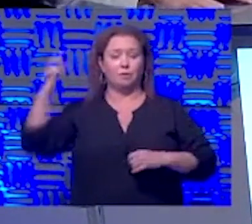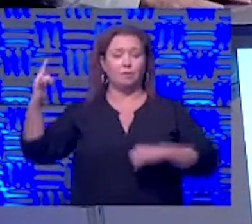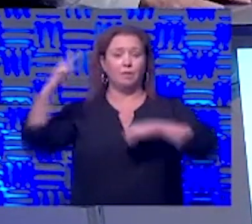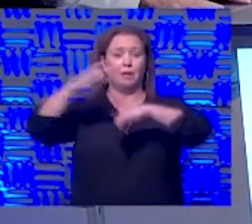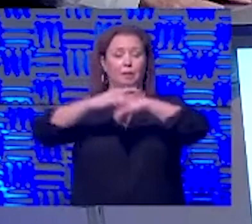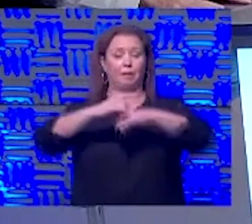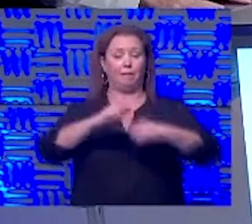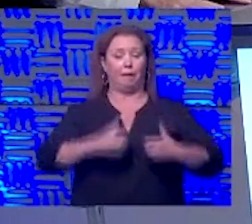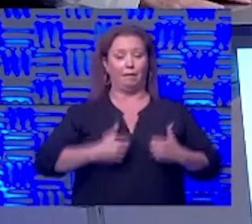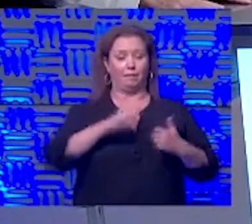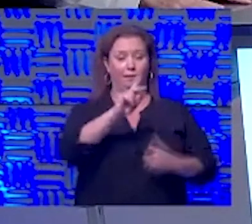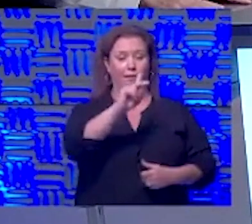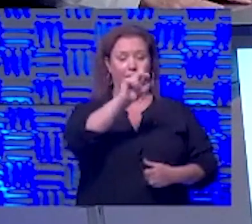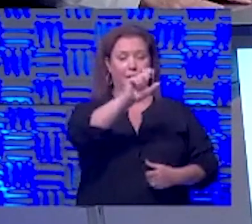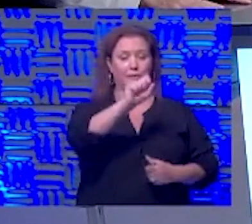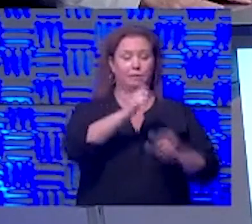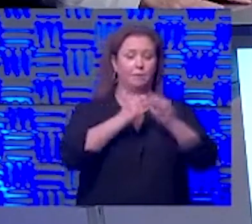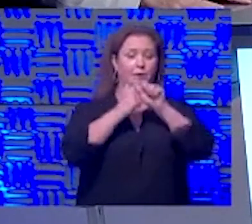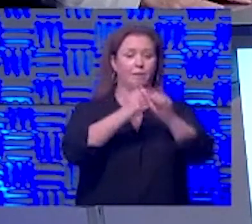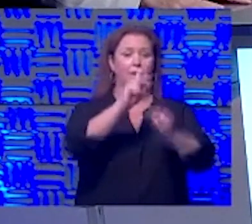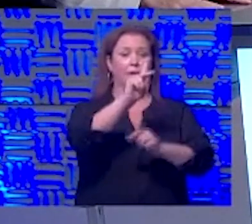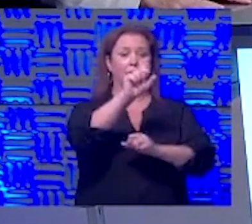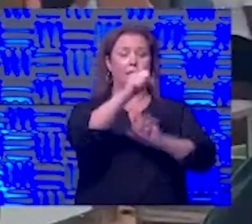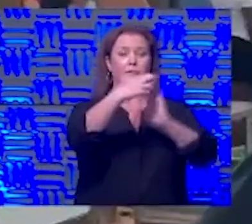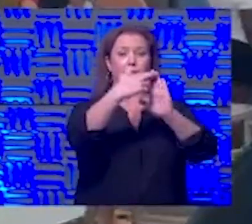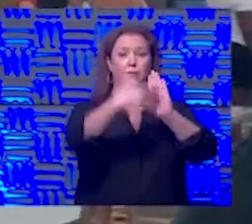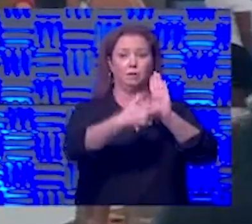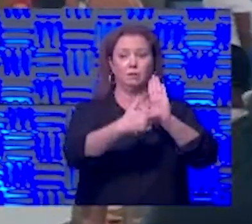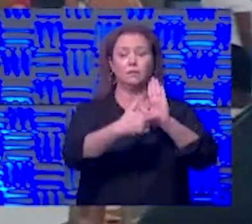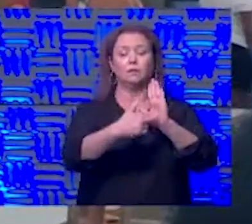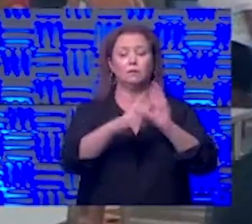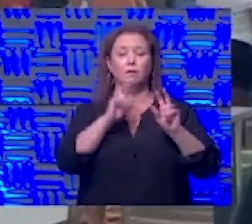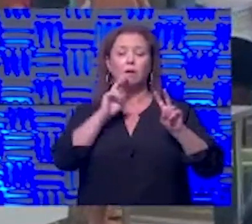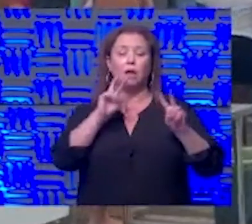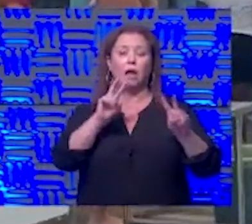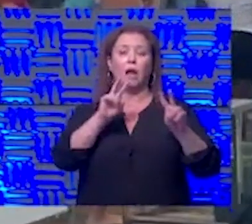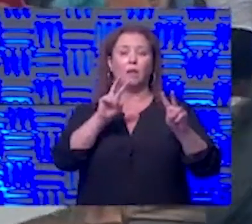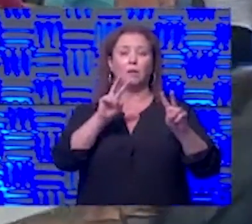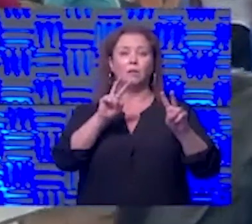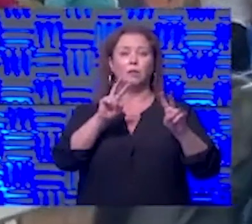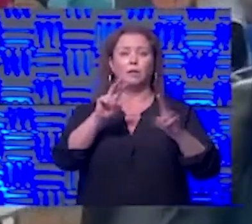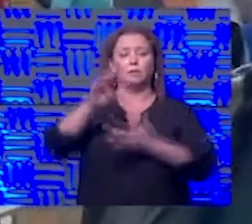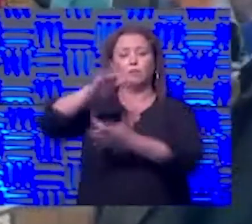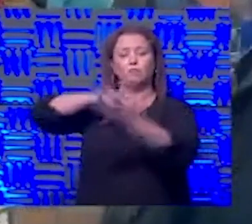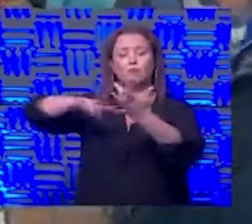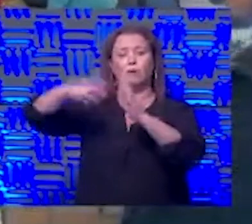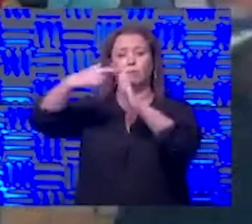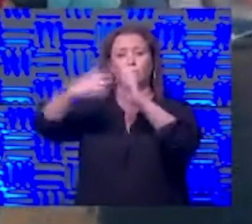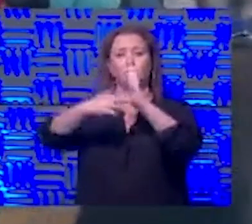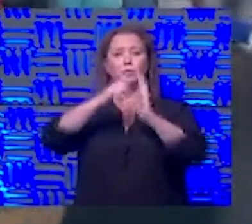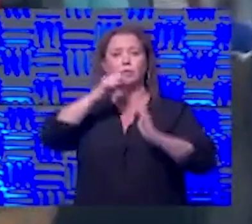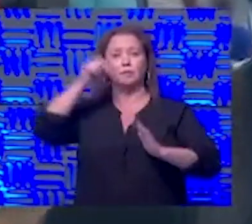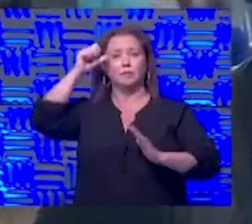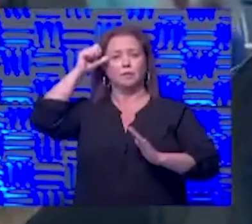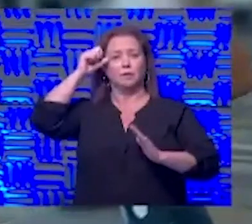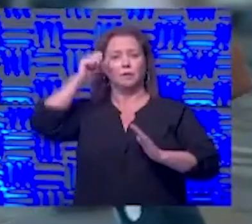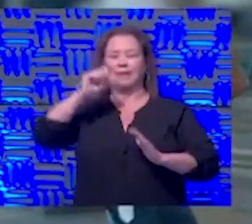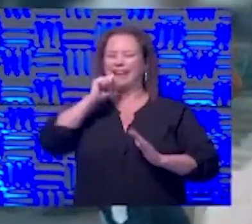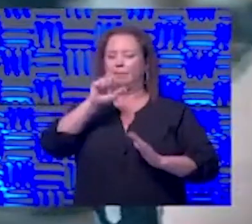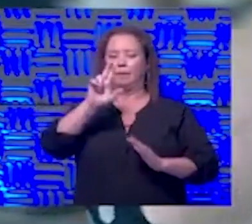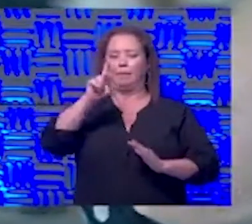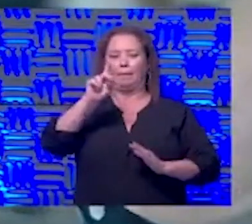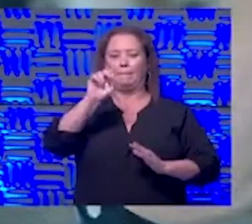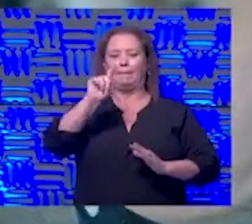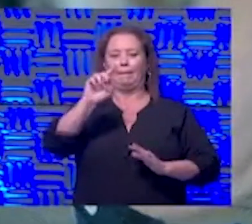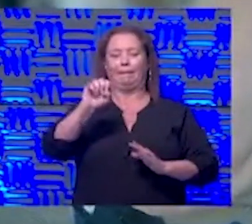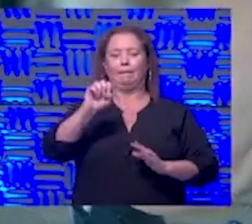as I live in Kansas, I'm going to adhere to Kansas mandates. And I even looked at the travel guidance yesterday, and I don't think it had been updated for a little